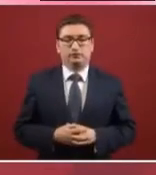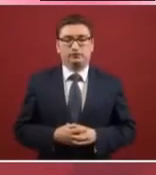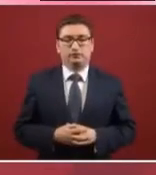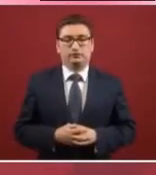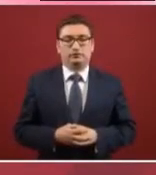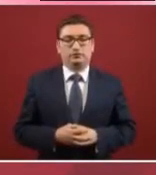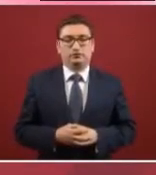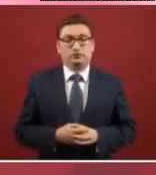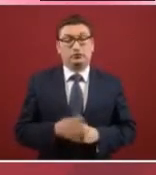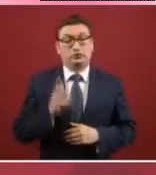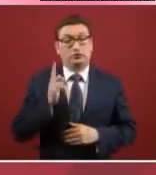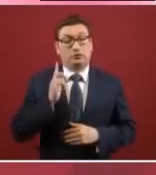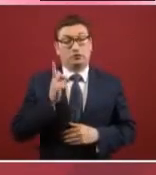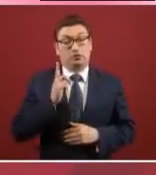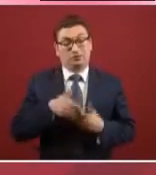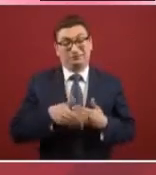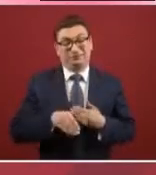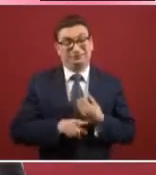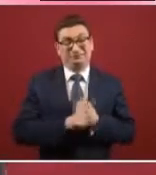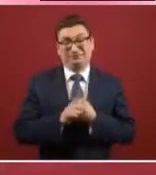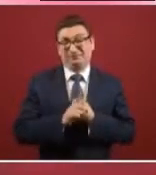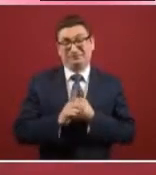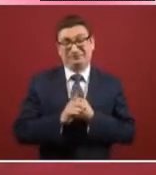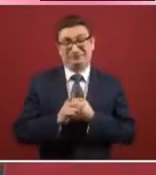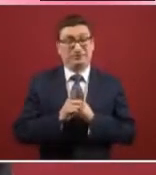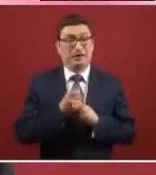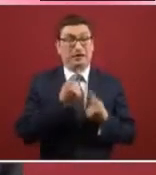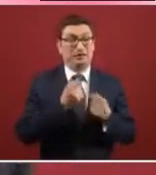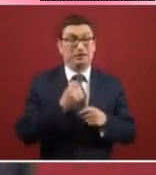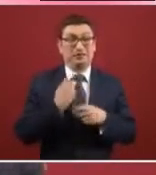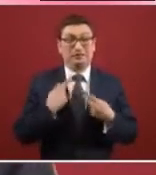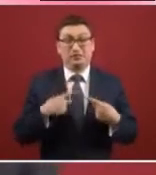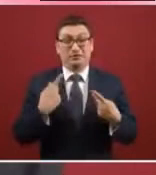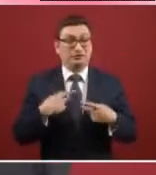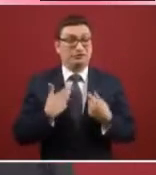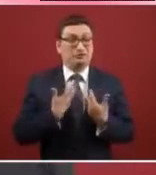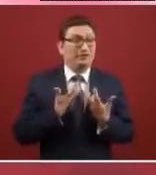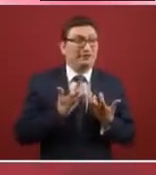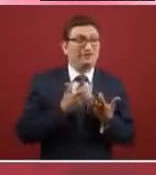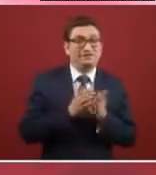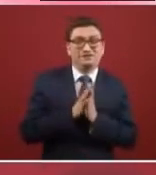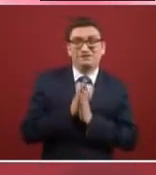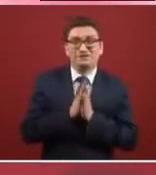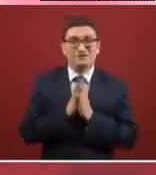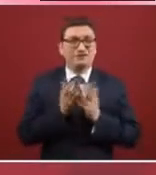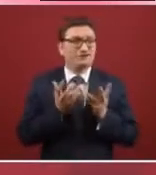is problemas. No problems. Se or I expect there will but not be no.